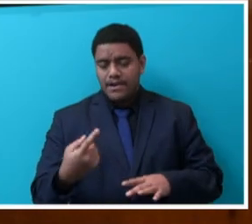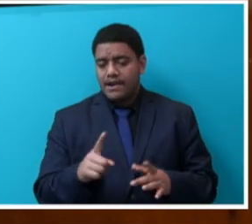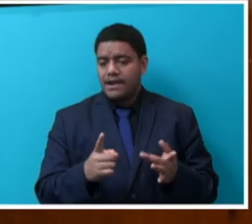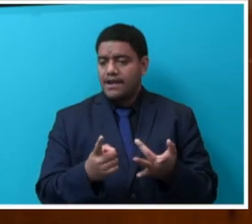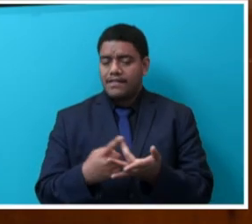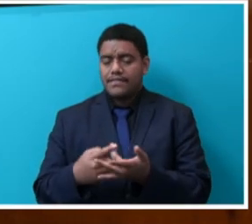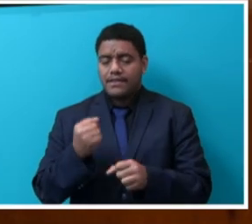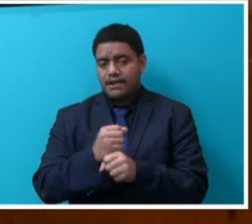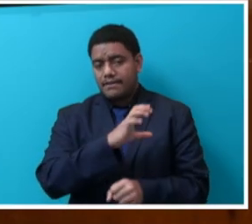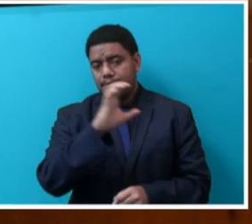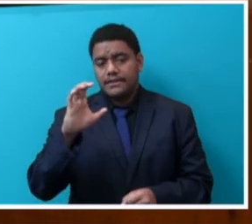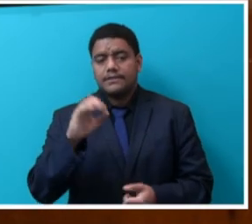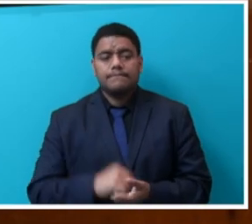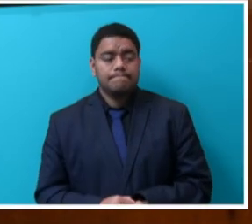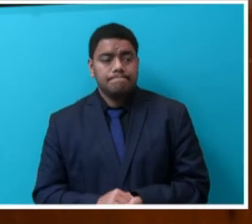stakeholders.